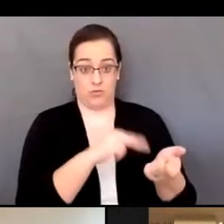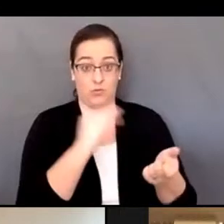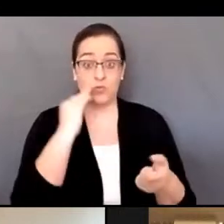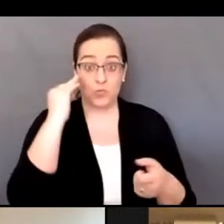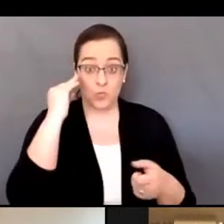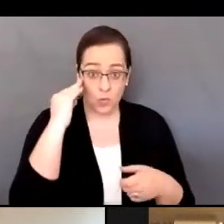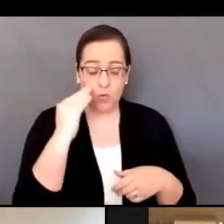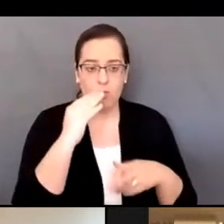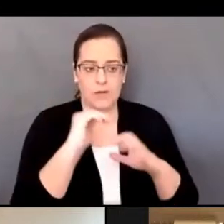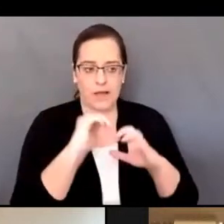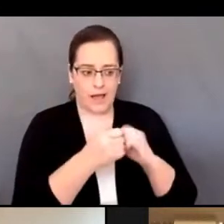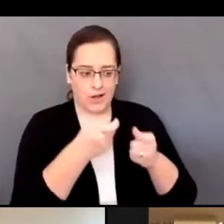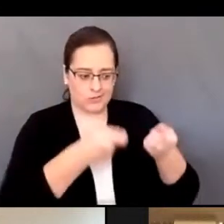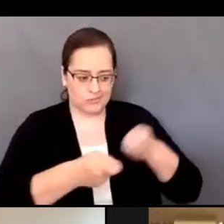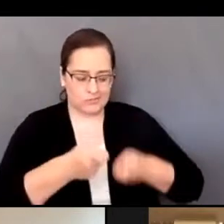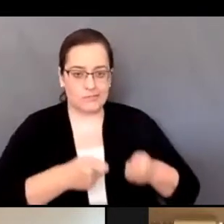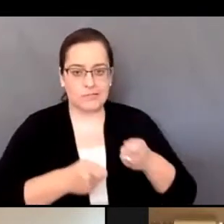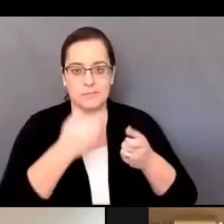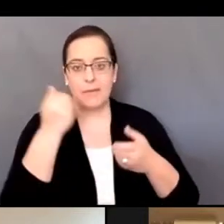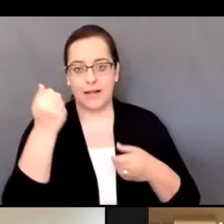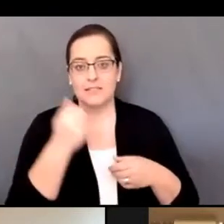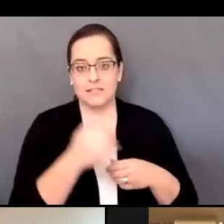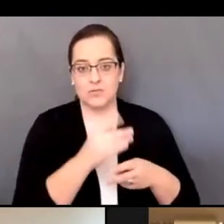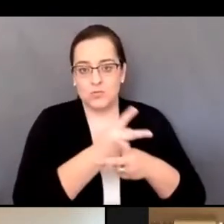they know how to best care for their residents.